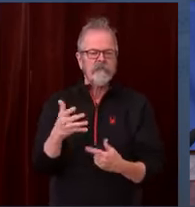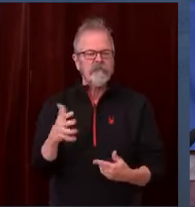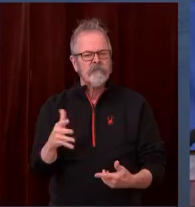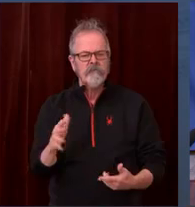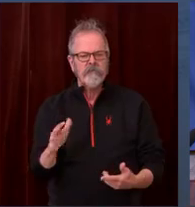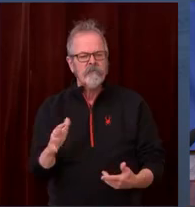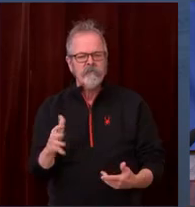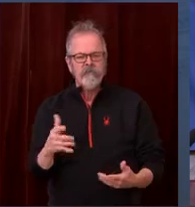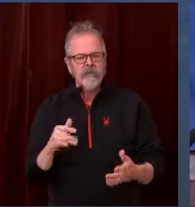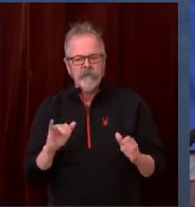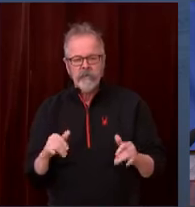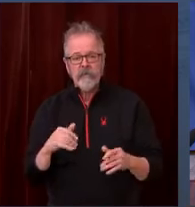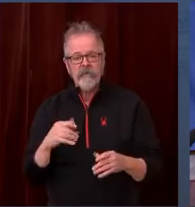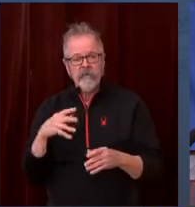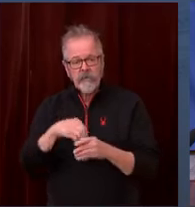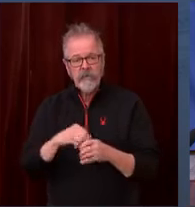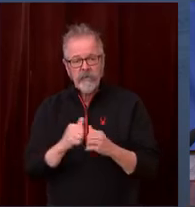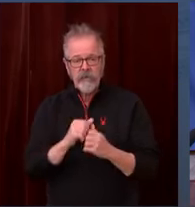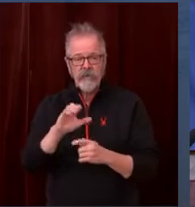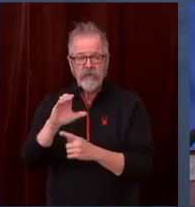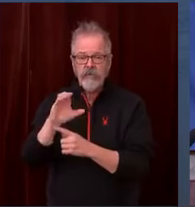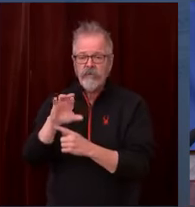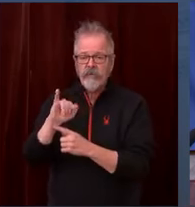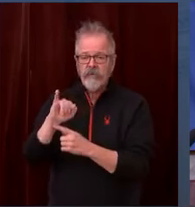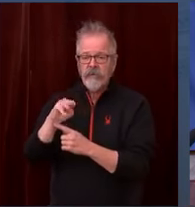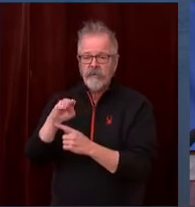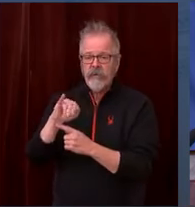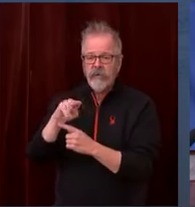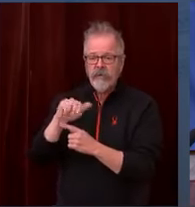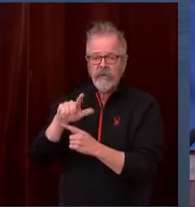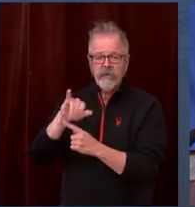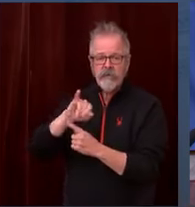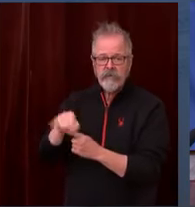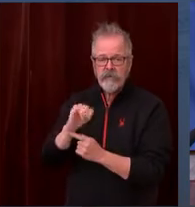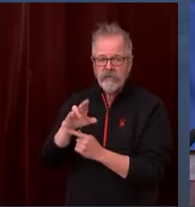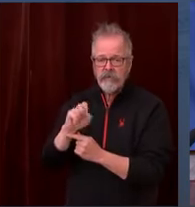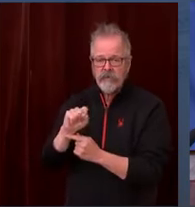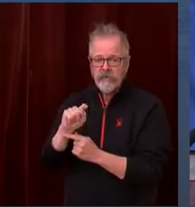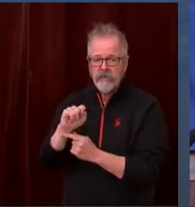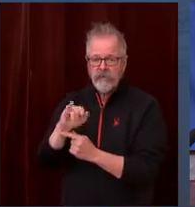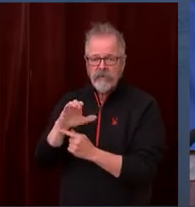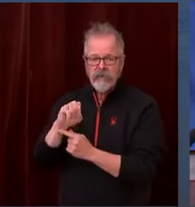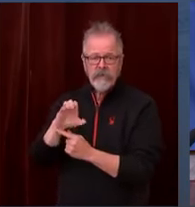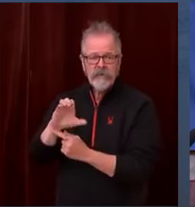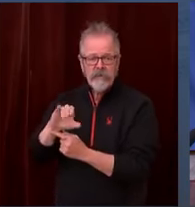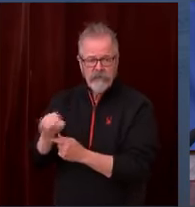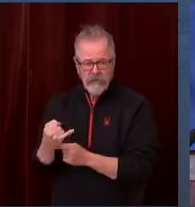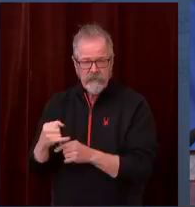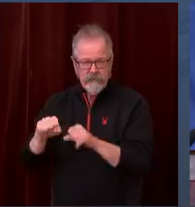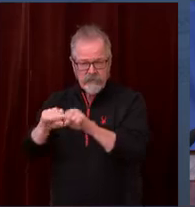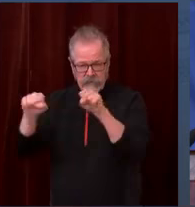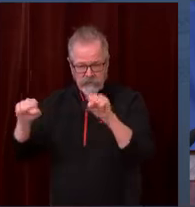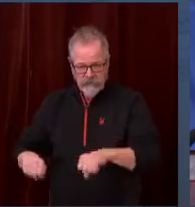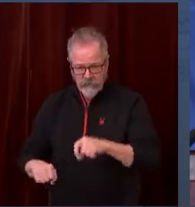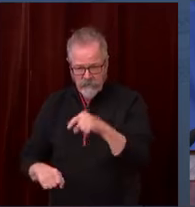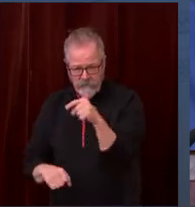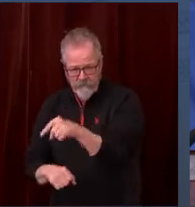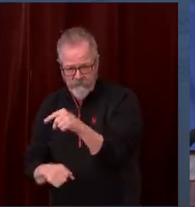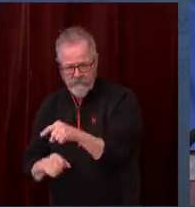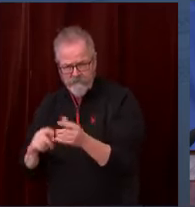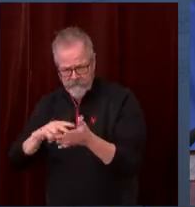legislation that will recreate another office, the Office of Independent Investigations. The legislation will see